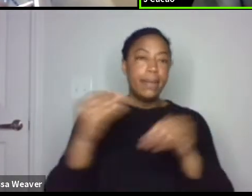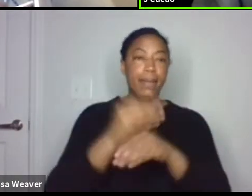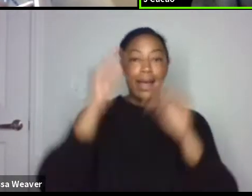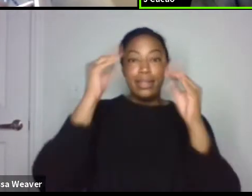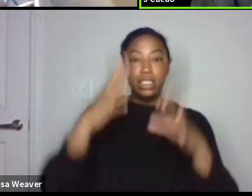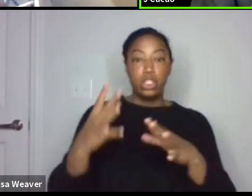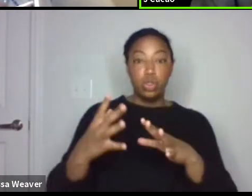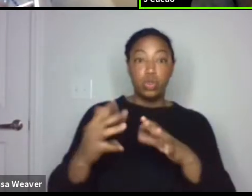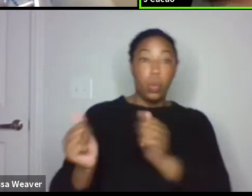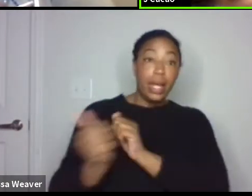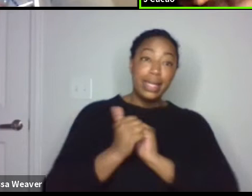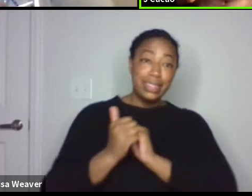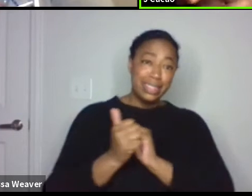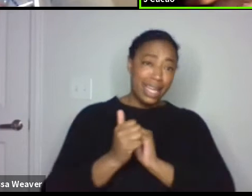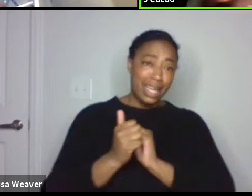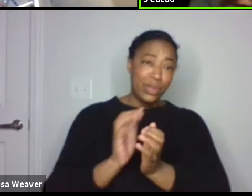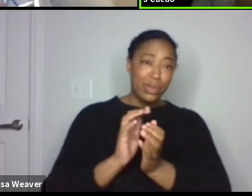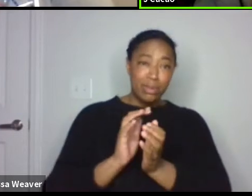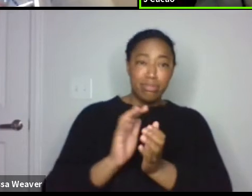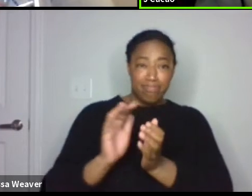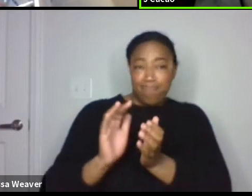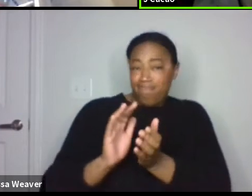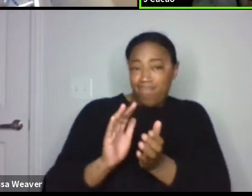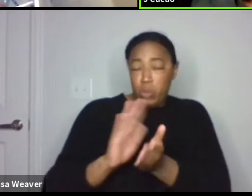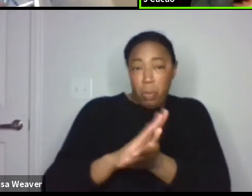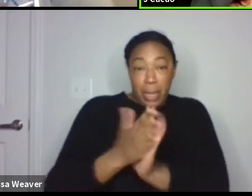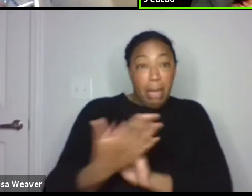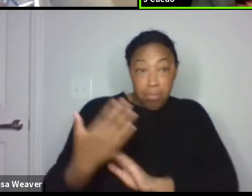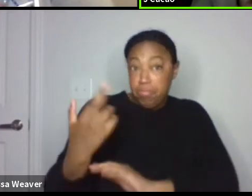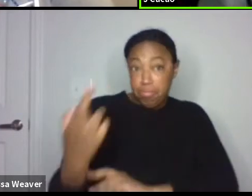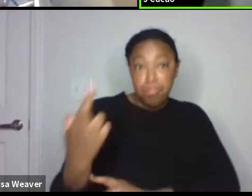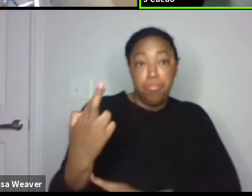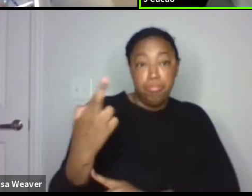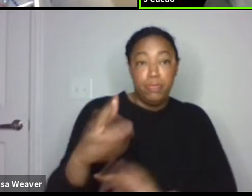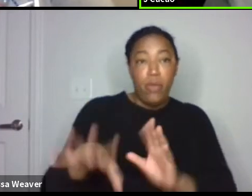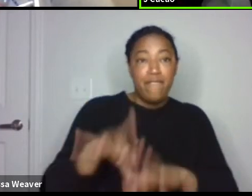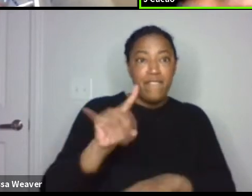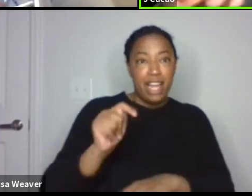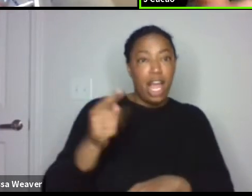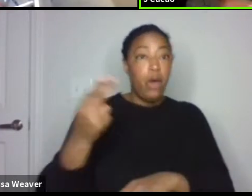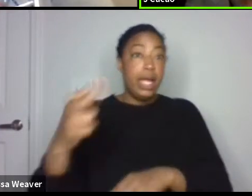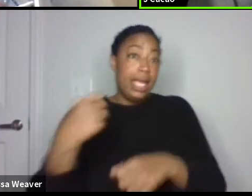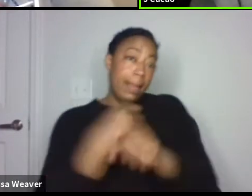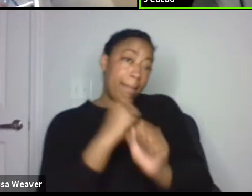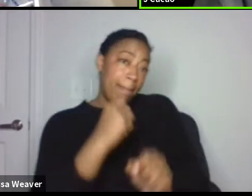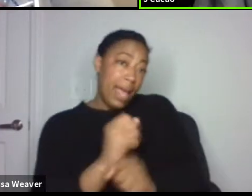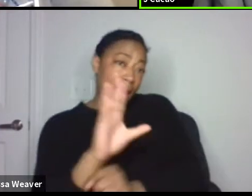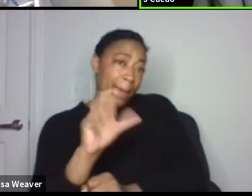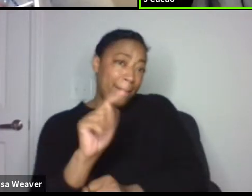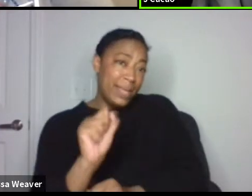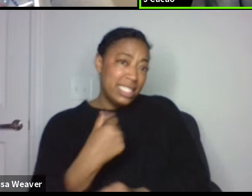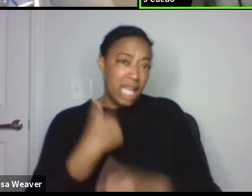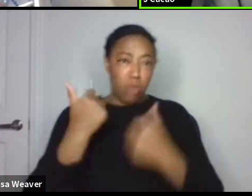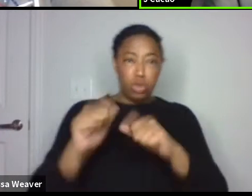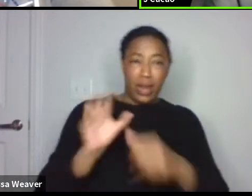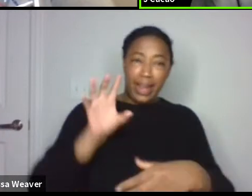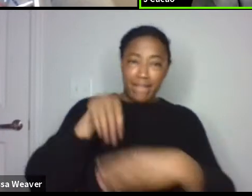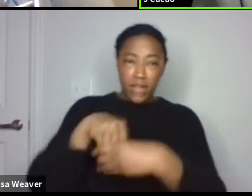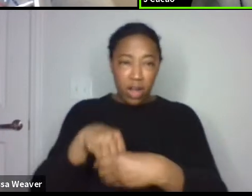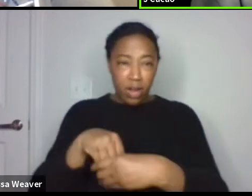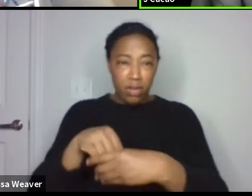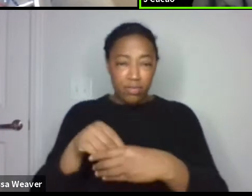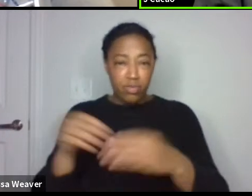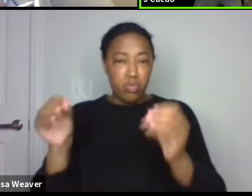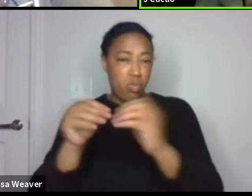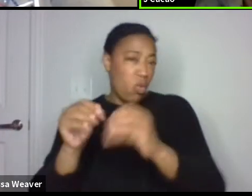and we just got real cool, and we found out, that he produced beats, and I was trying to get into that. And the